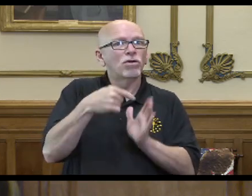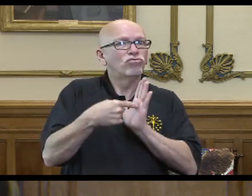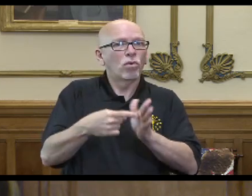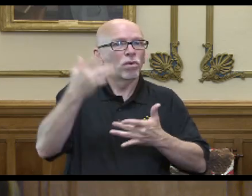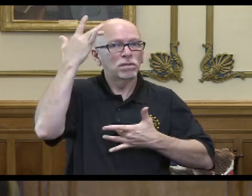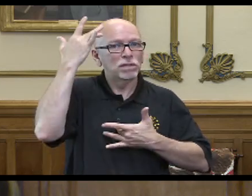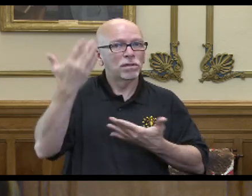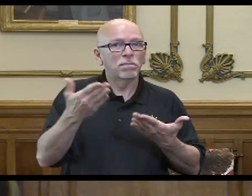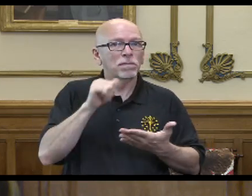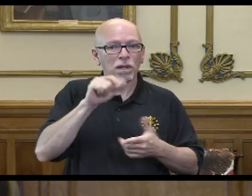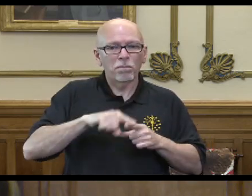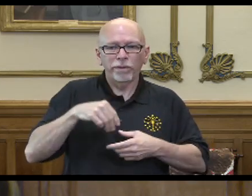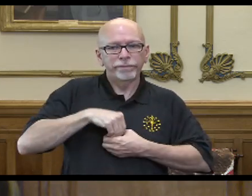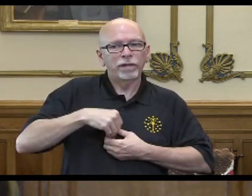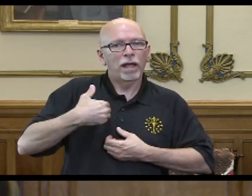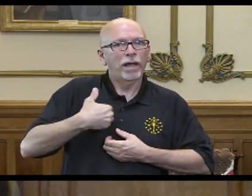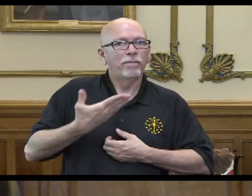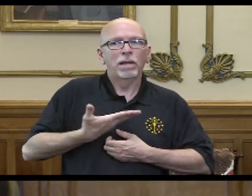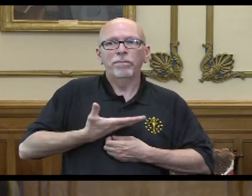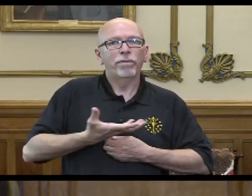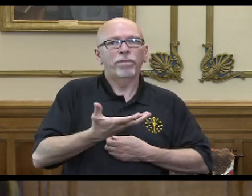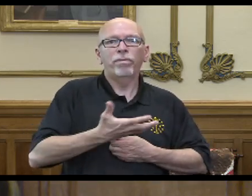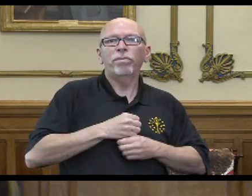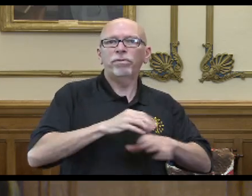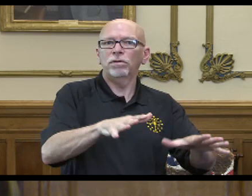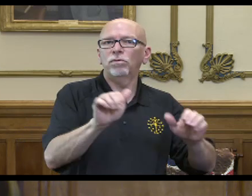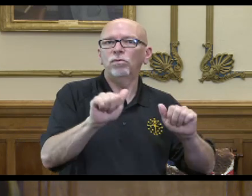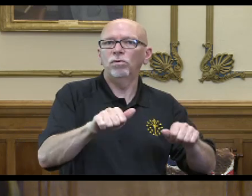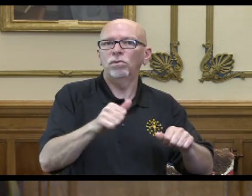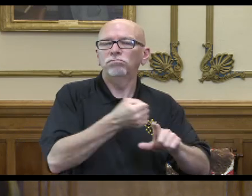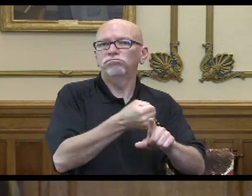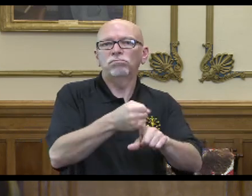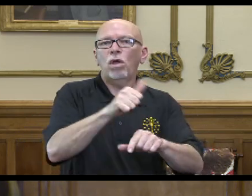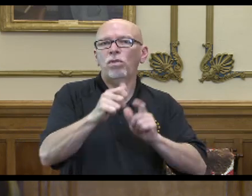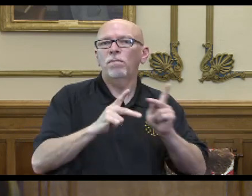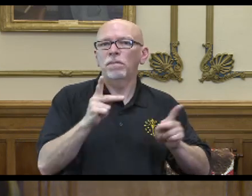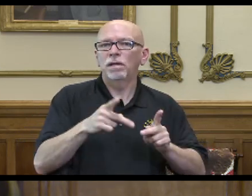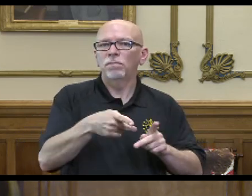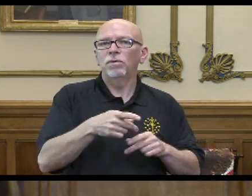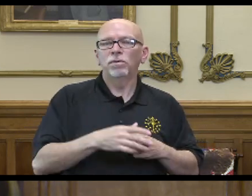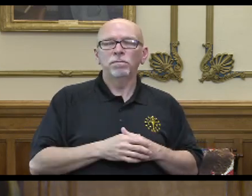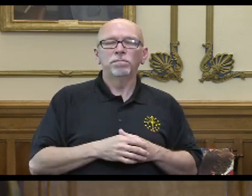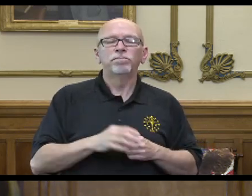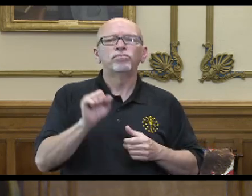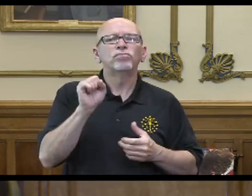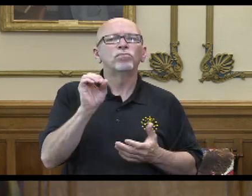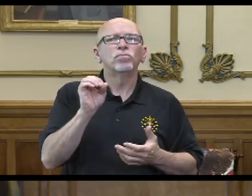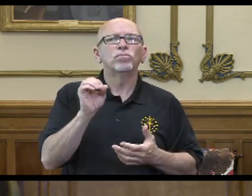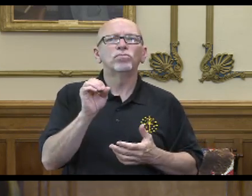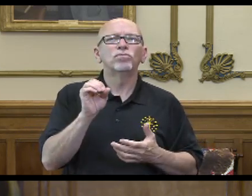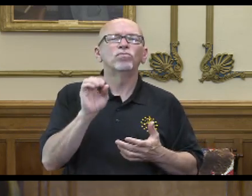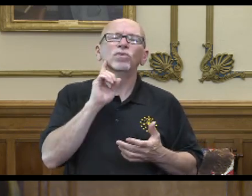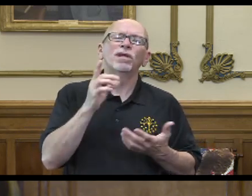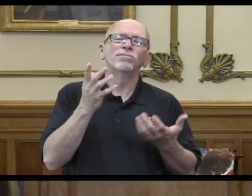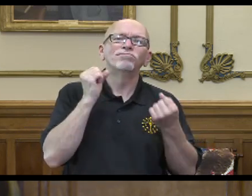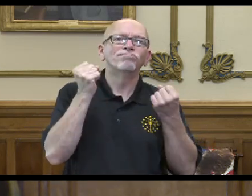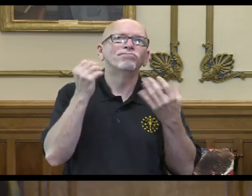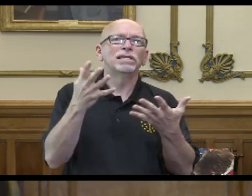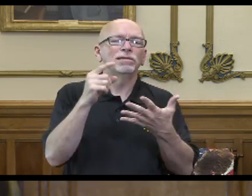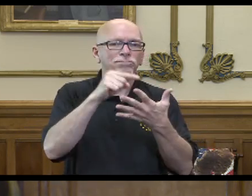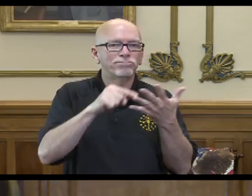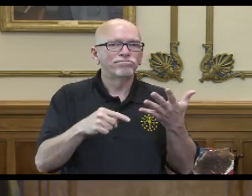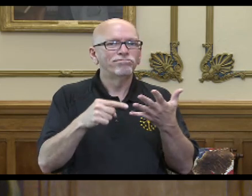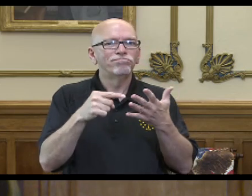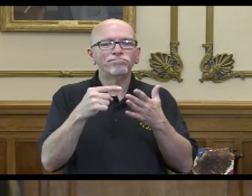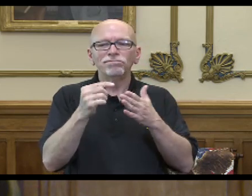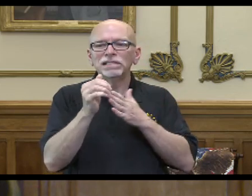or symptoms, but you may very well carry that to school and infect other individuals. So there is a lot of guidance